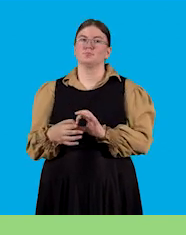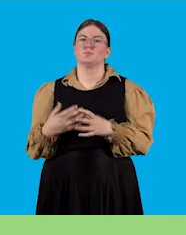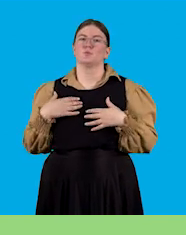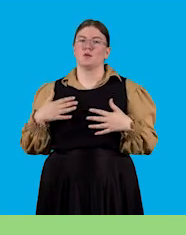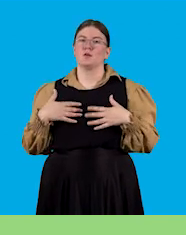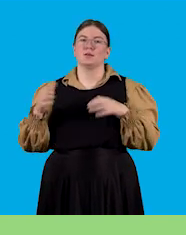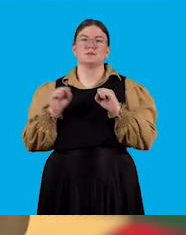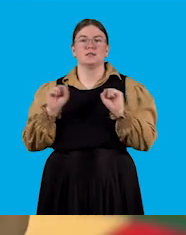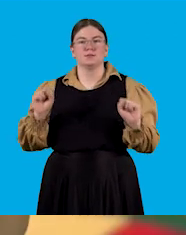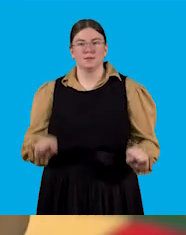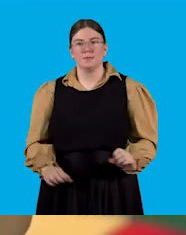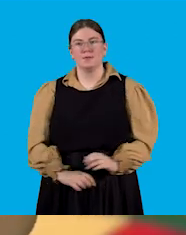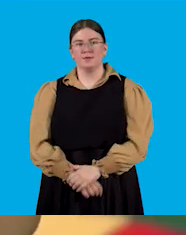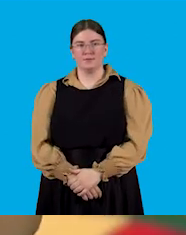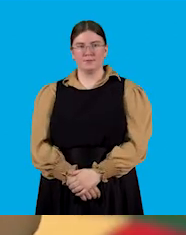system.